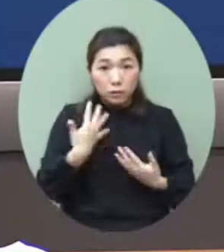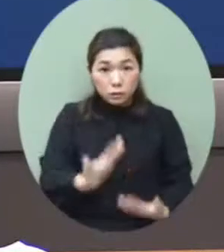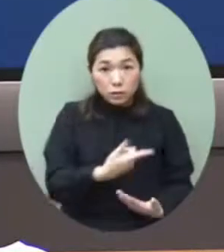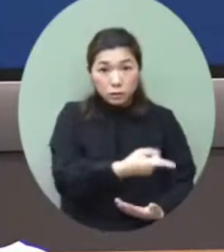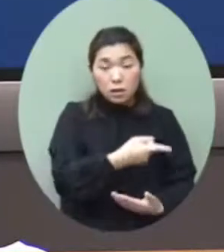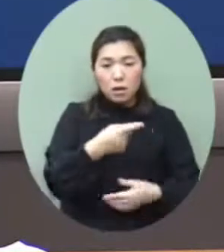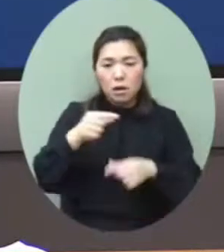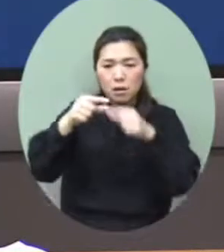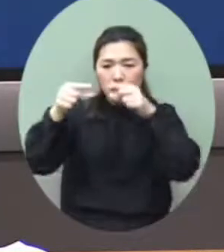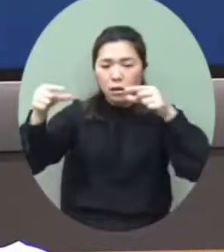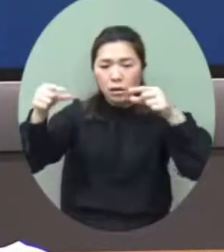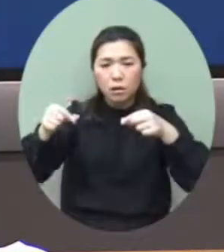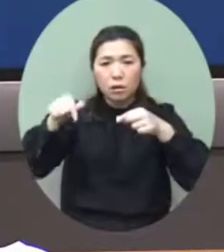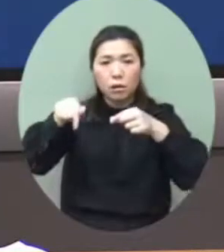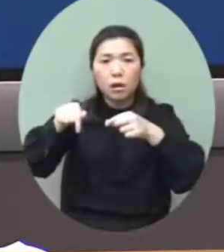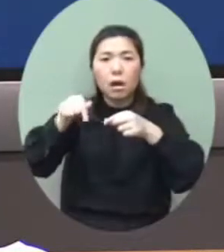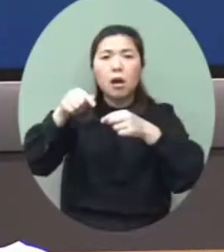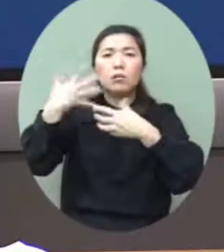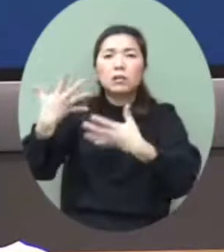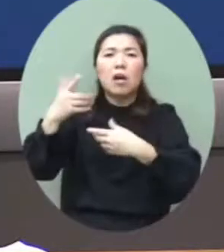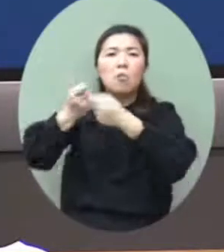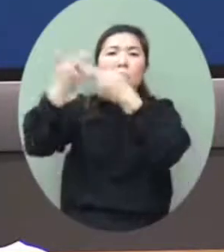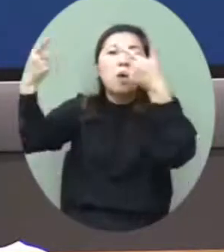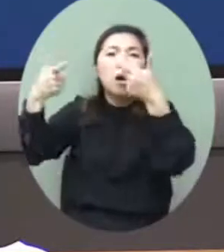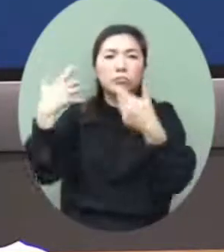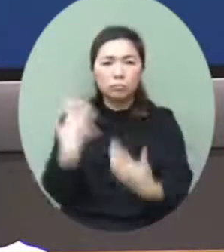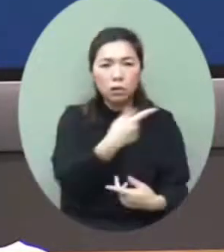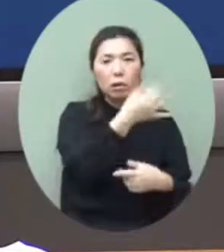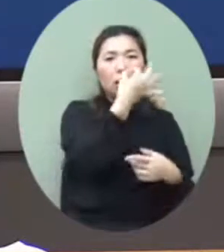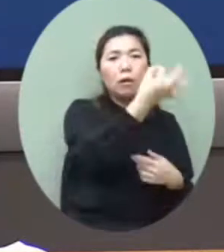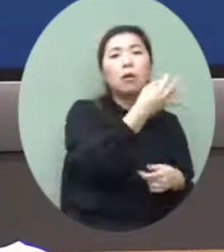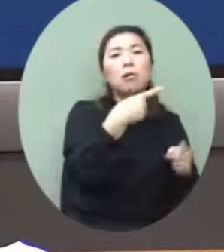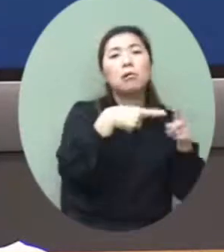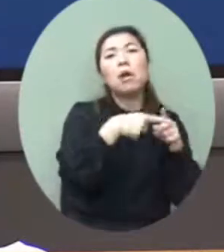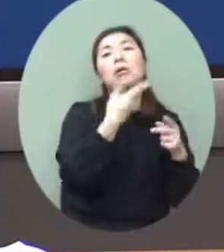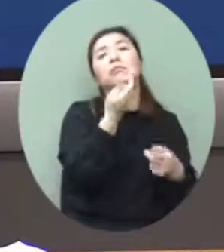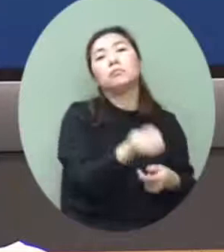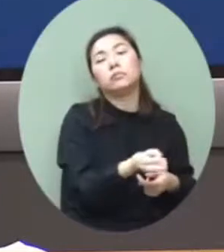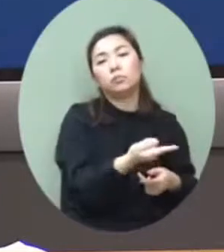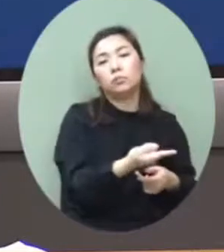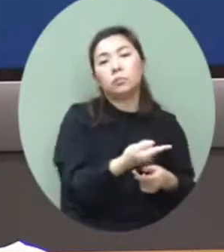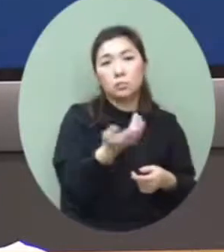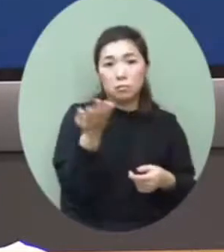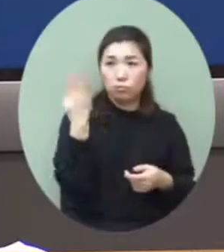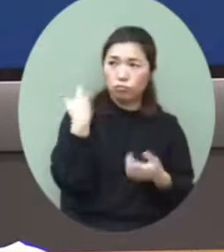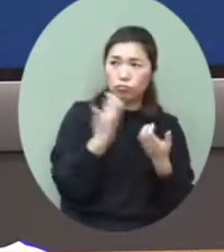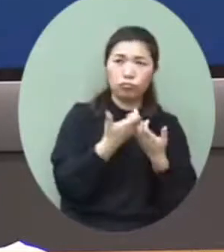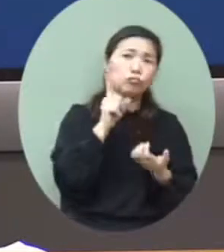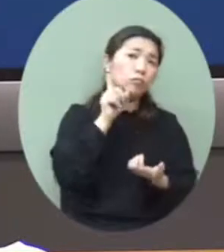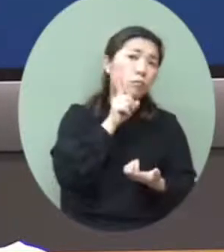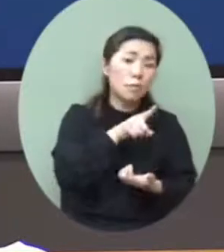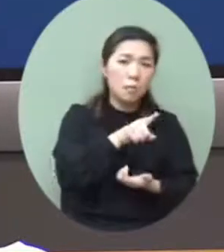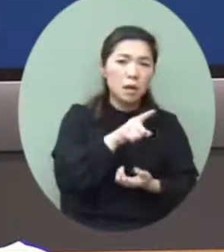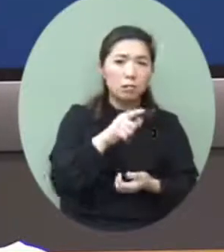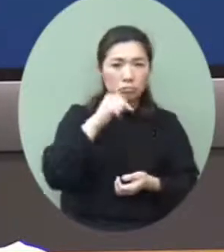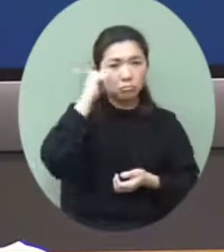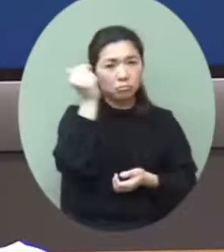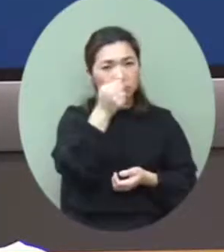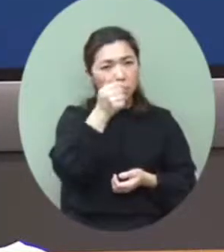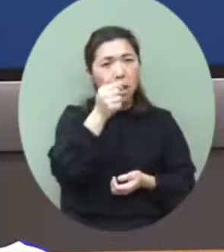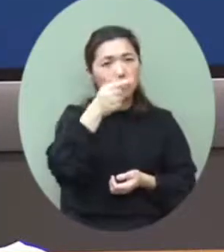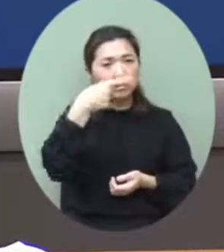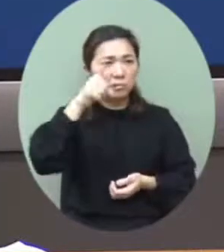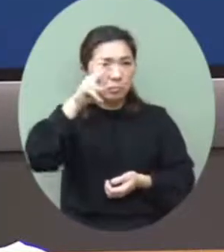the prevalent use of PCR tests, while the number of tests conducted in the last 2 weeks